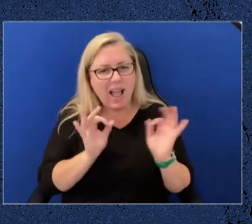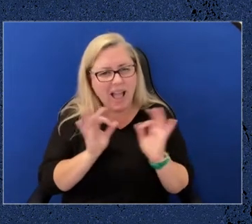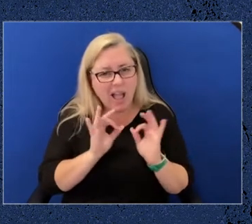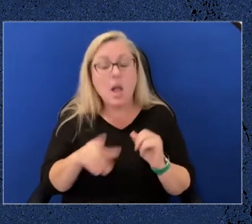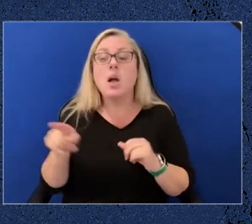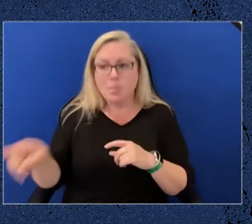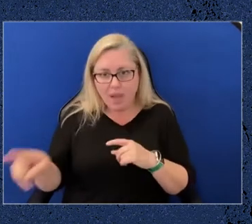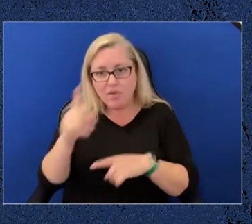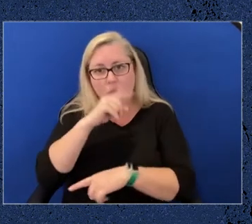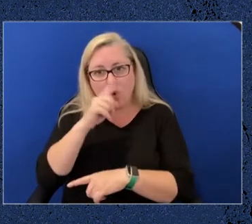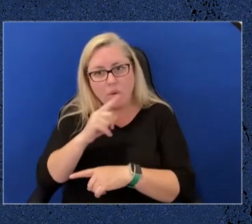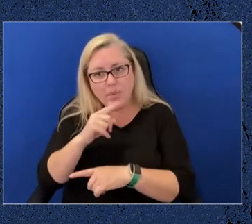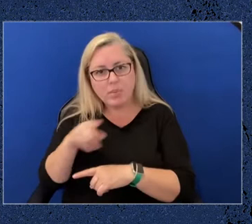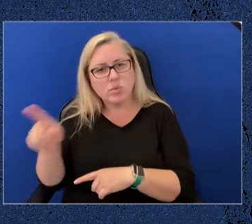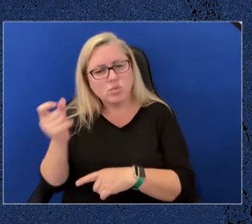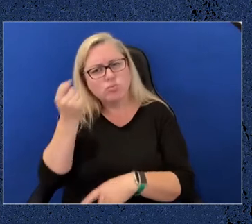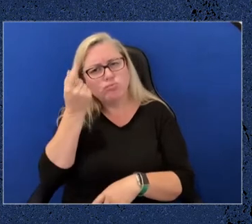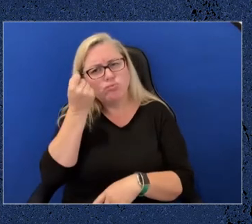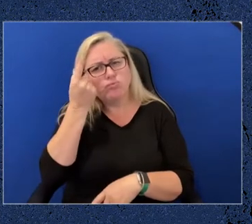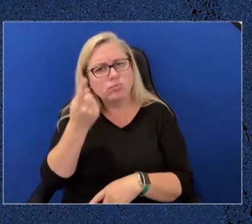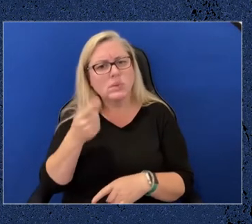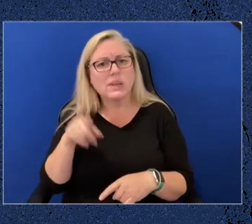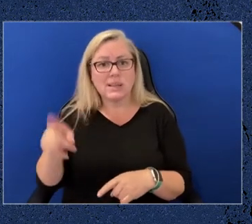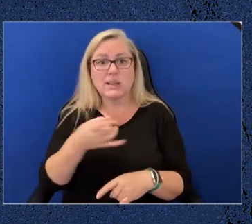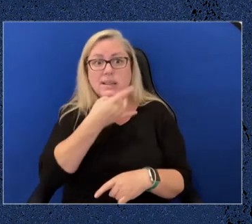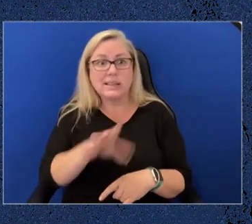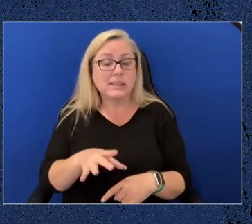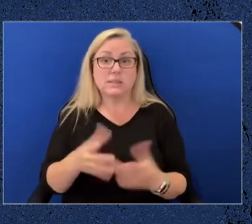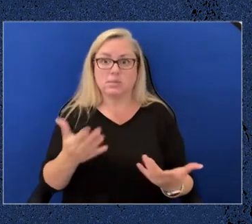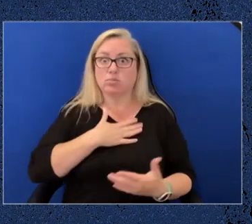understand the wonder. I mean, what kid doesn't like a robot, or what kid